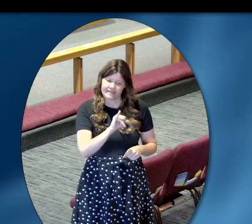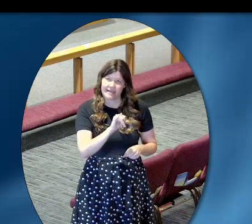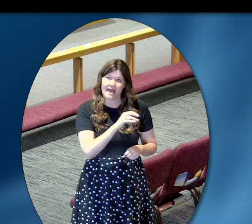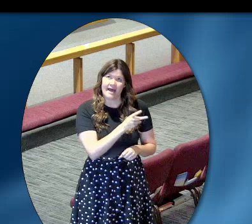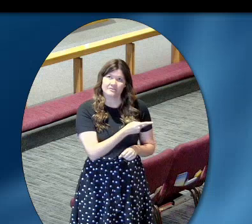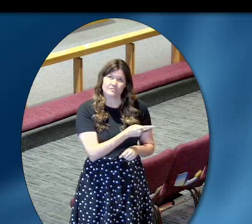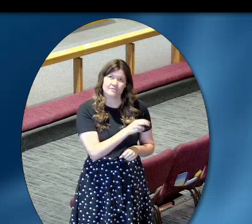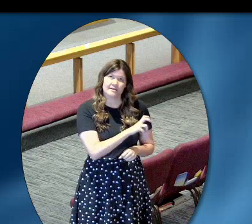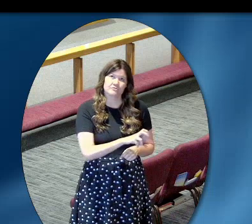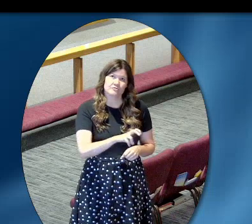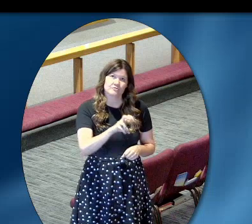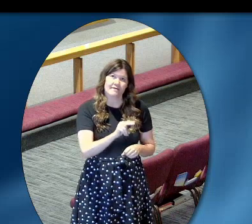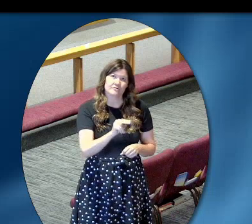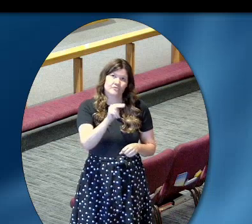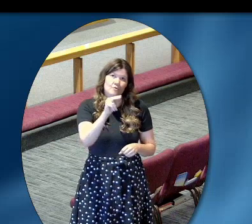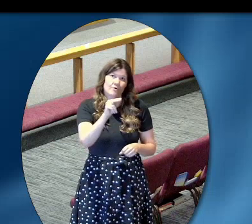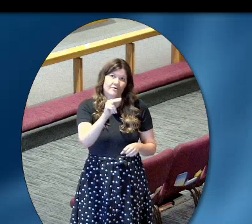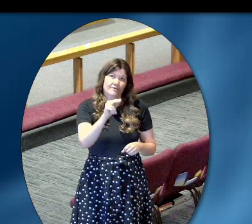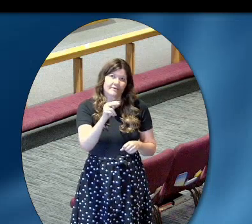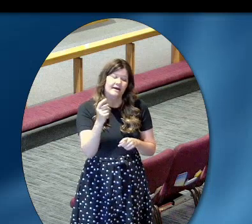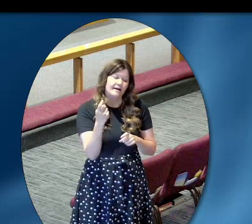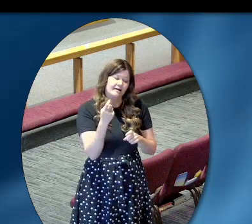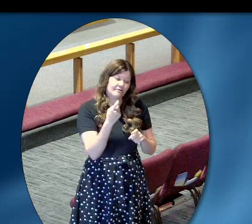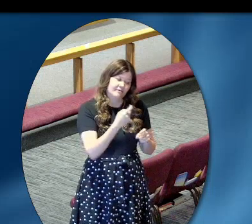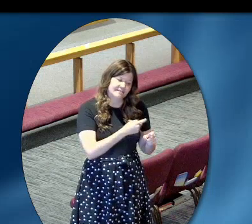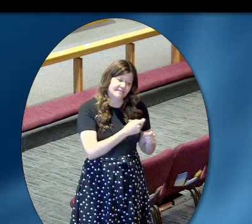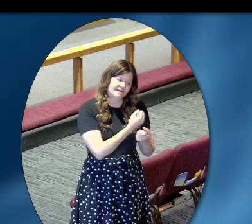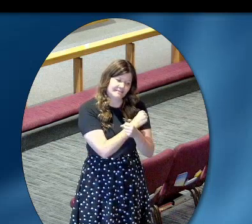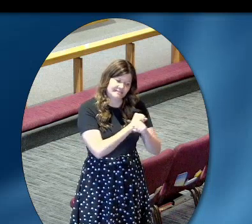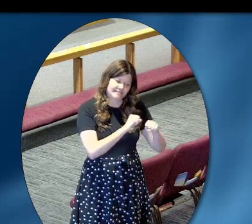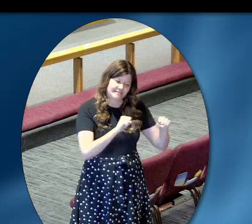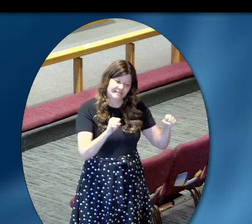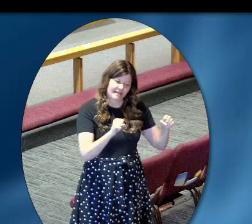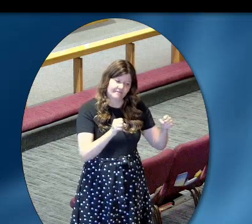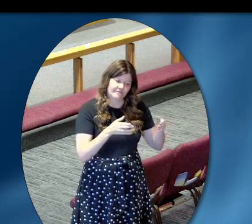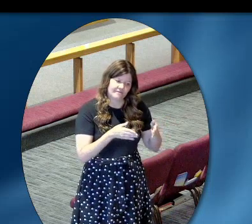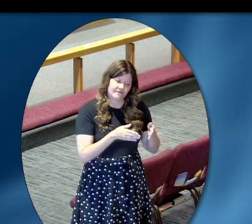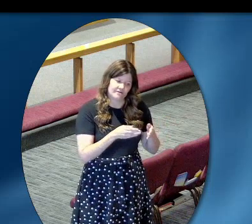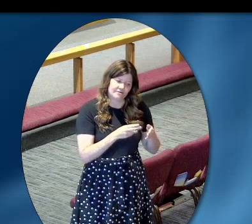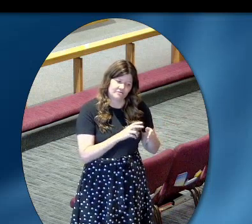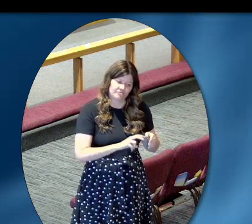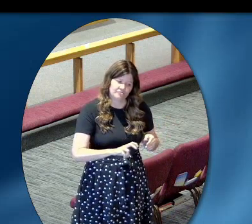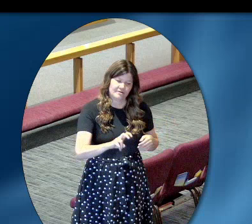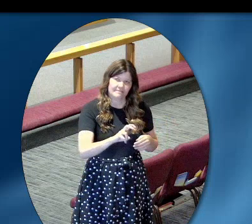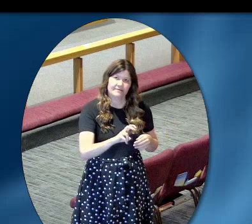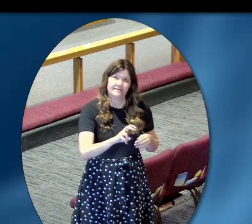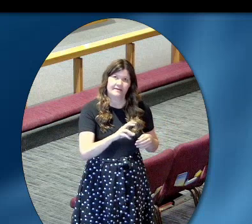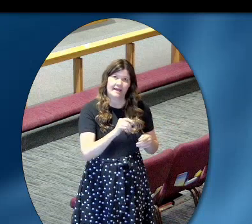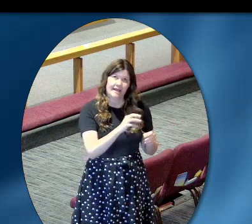that you would give them safe passage and an enjoyable summer and return them to us